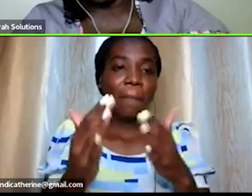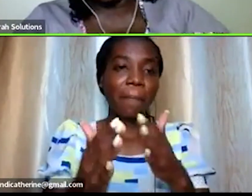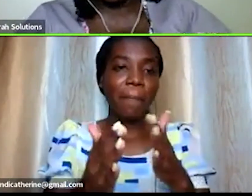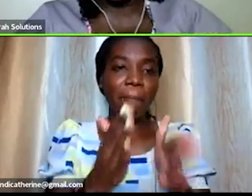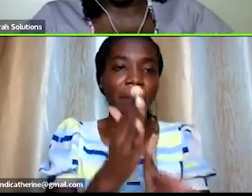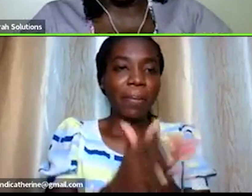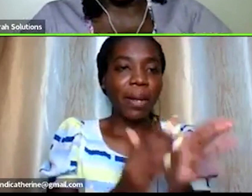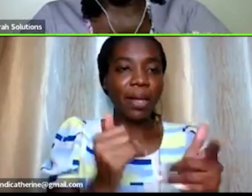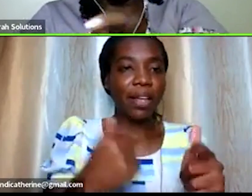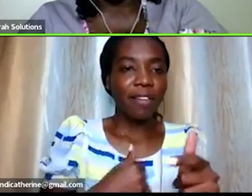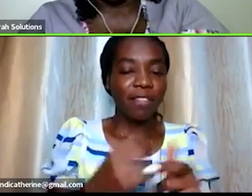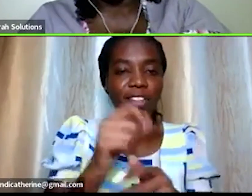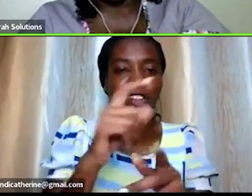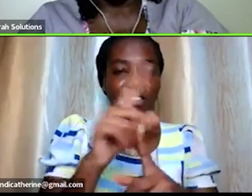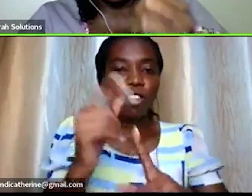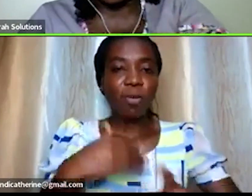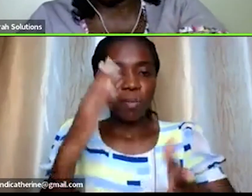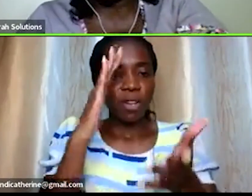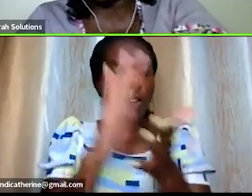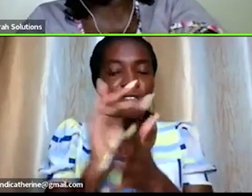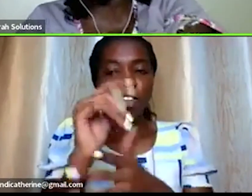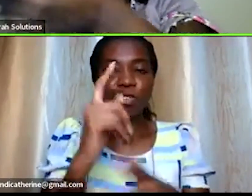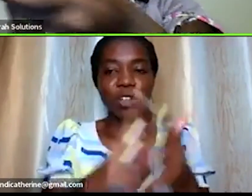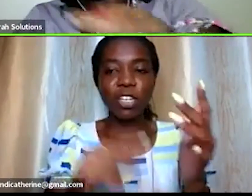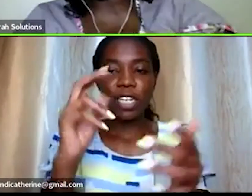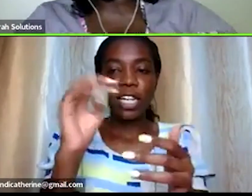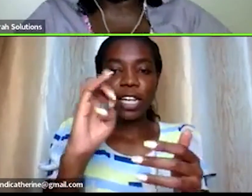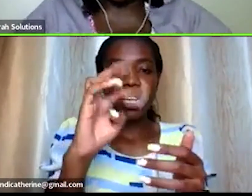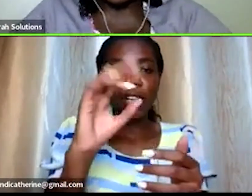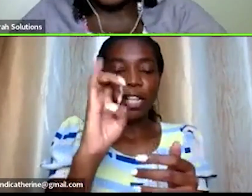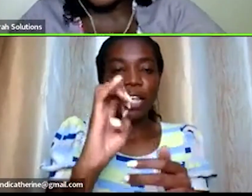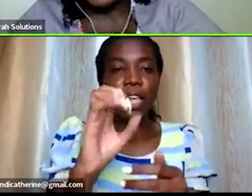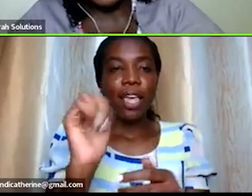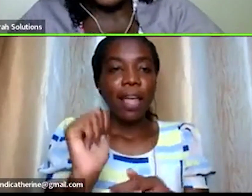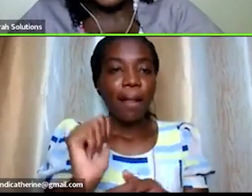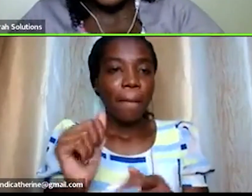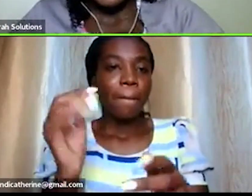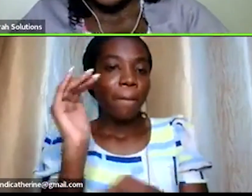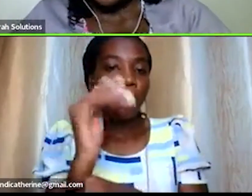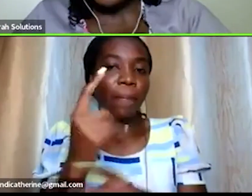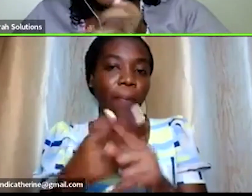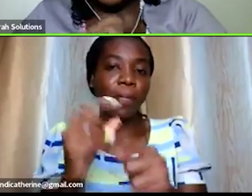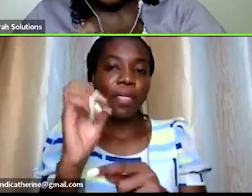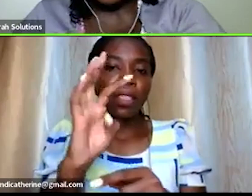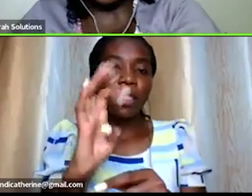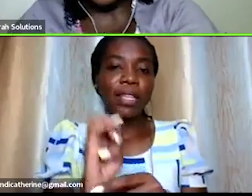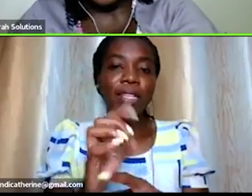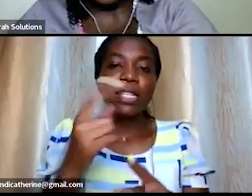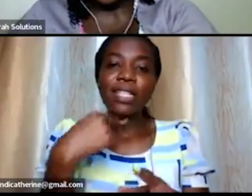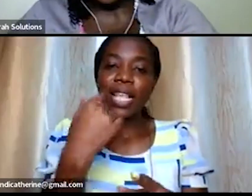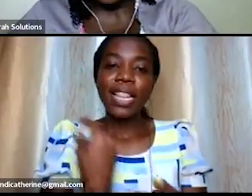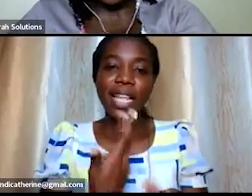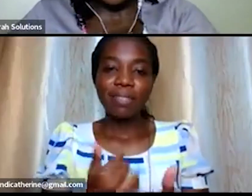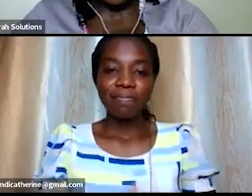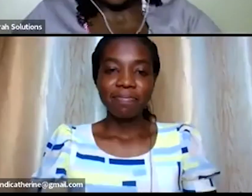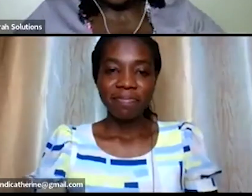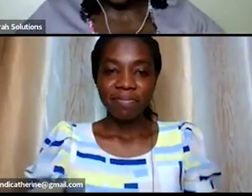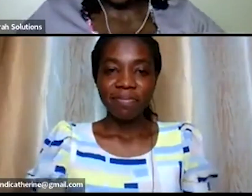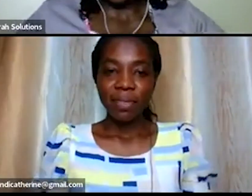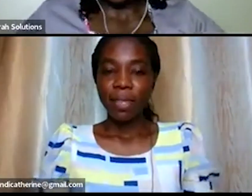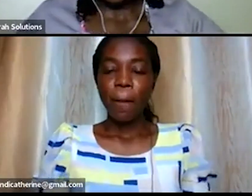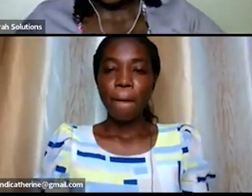believe that is what Nerea is asking, the so what aspect, but we are coming back to you. Grace Kawogo, hey, tell us. We are still on the